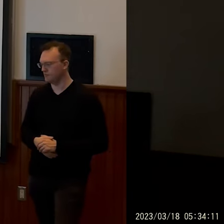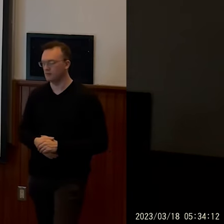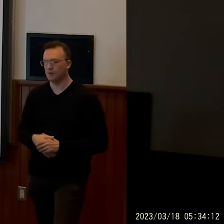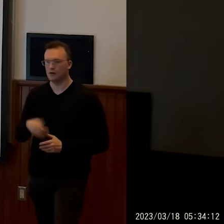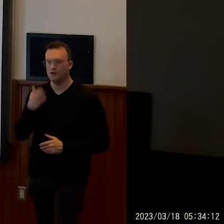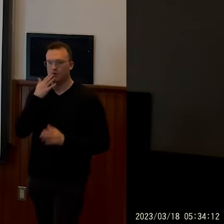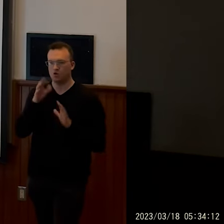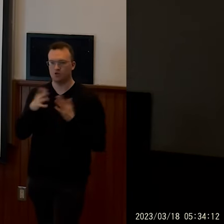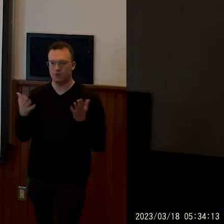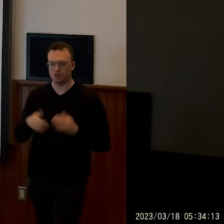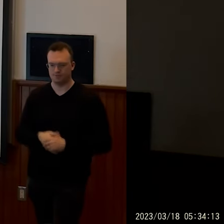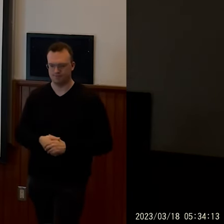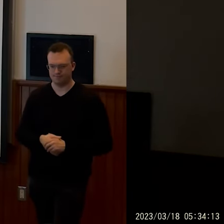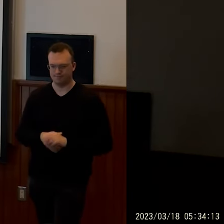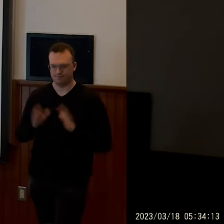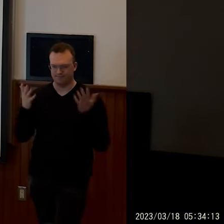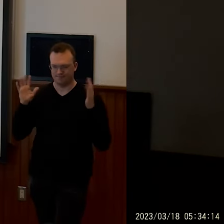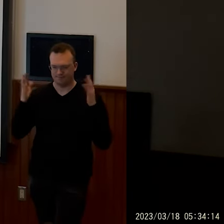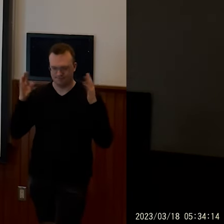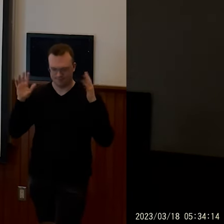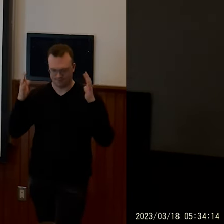Thank you very much. Yeah.